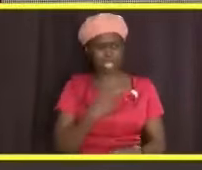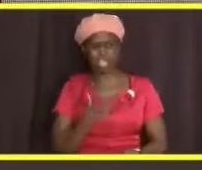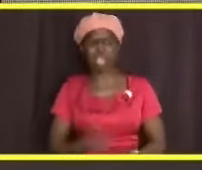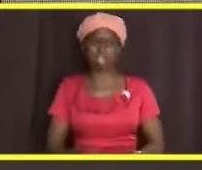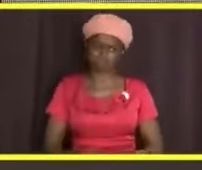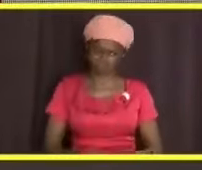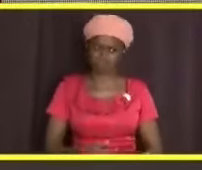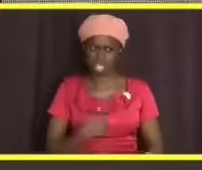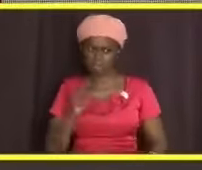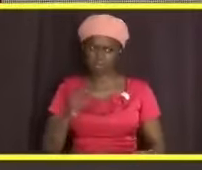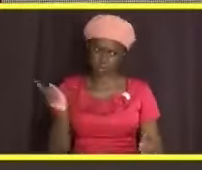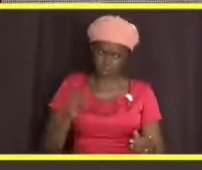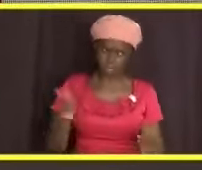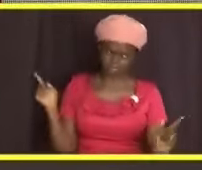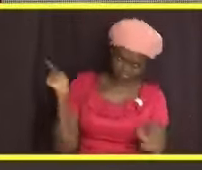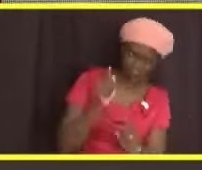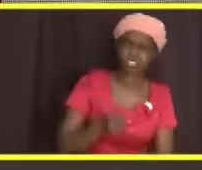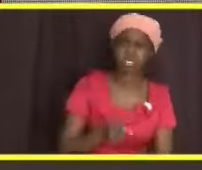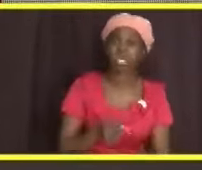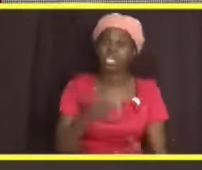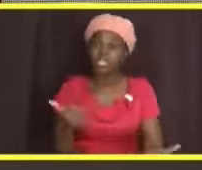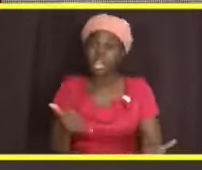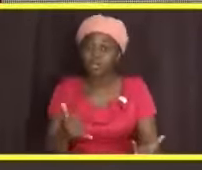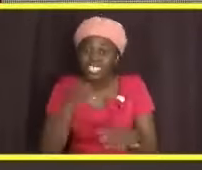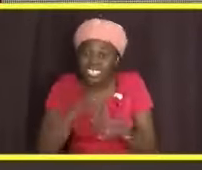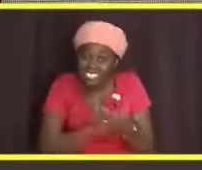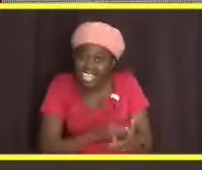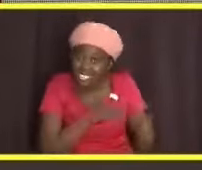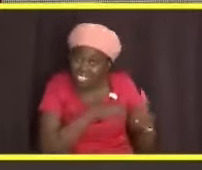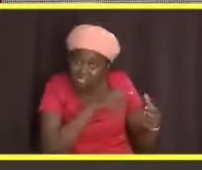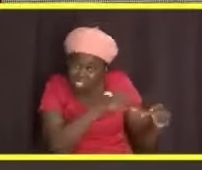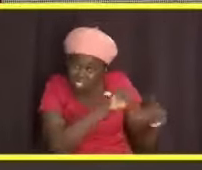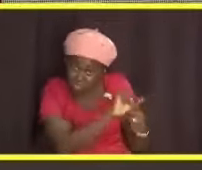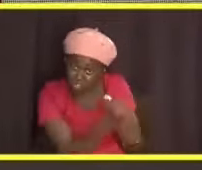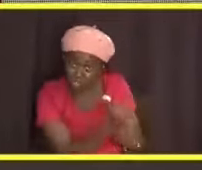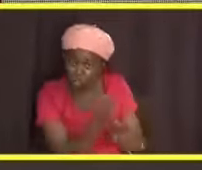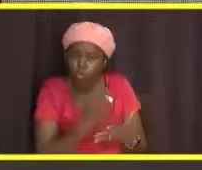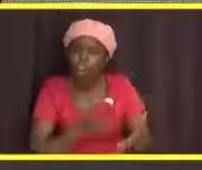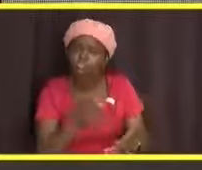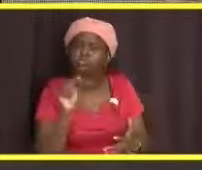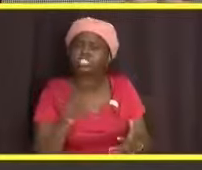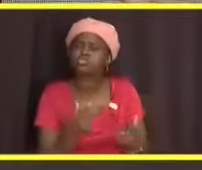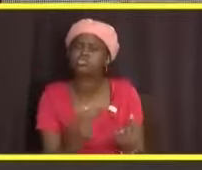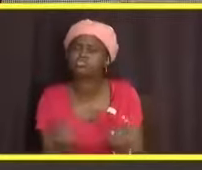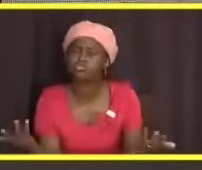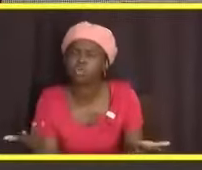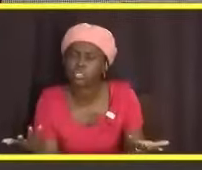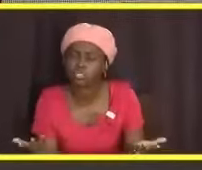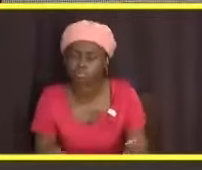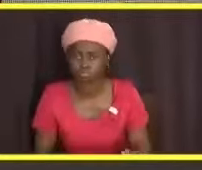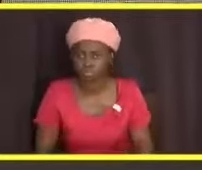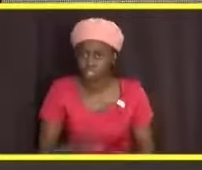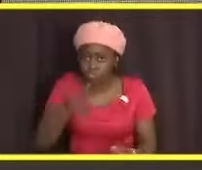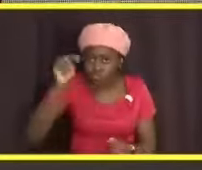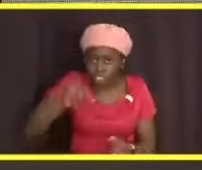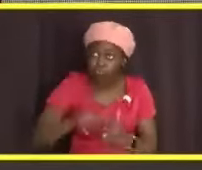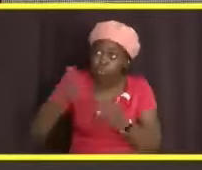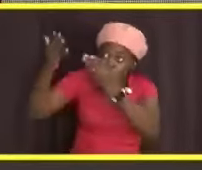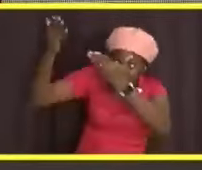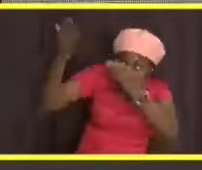In that situation, all you need to do to bring heaven down on earth to deal with the forces of